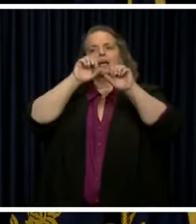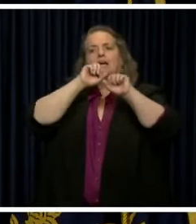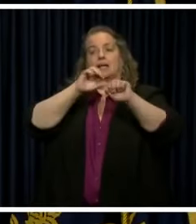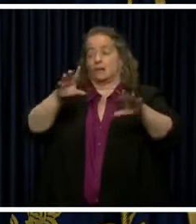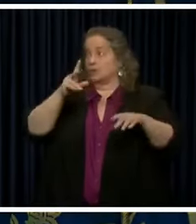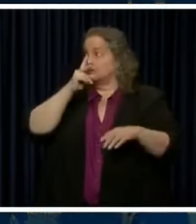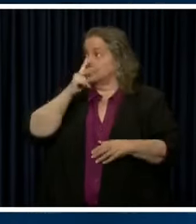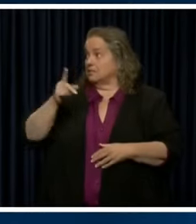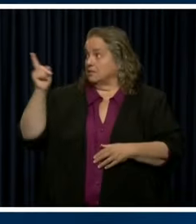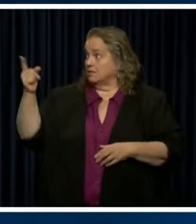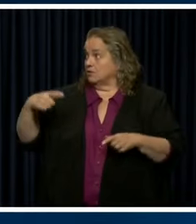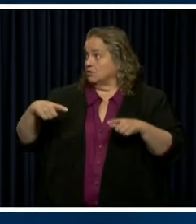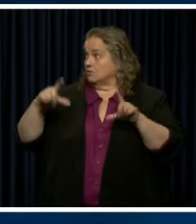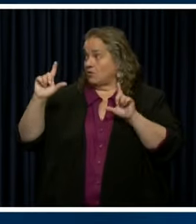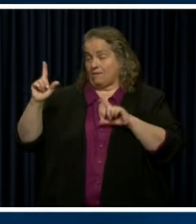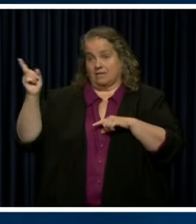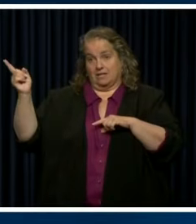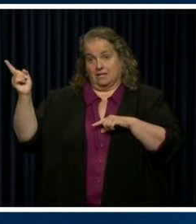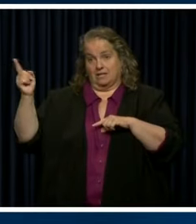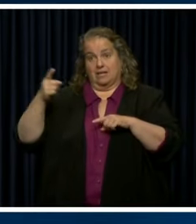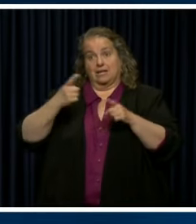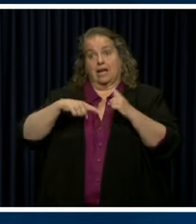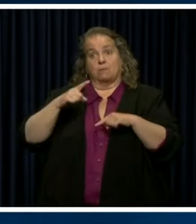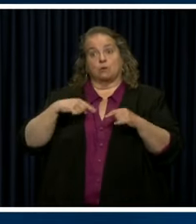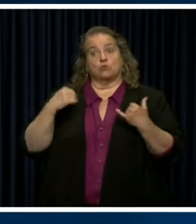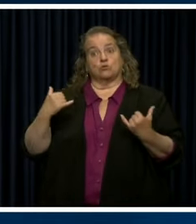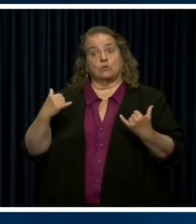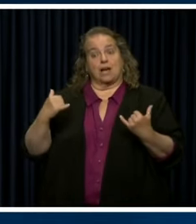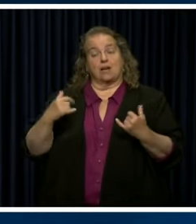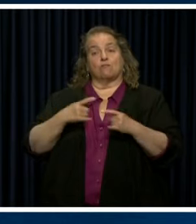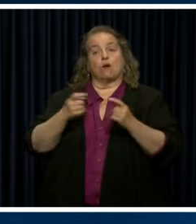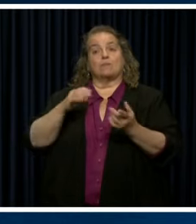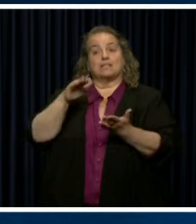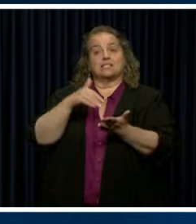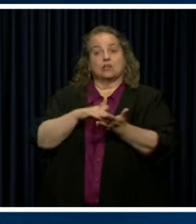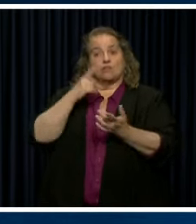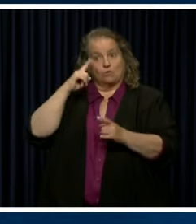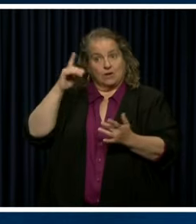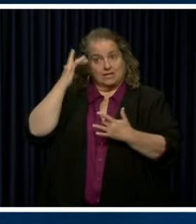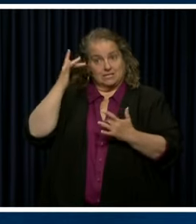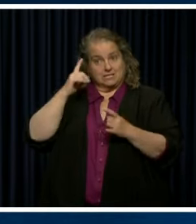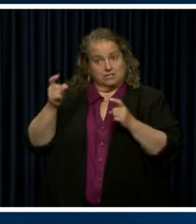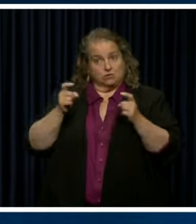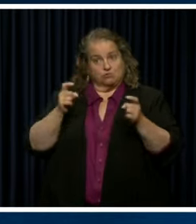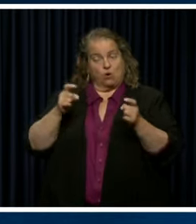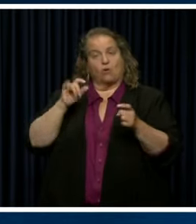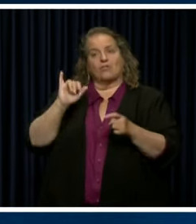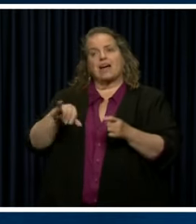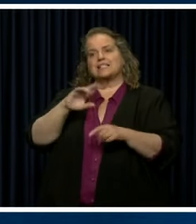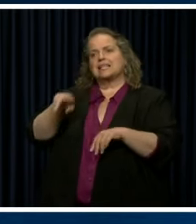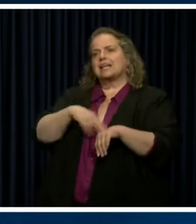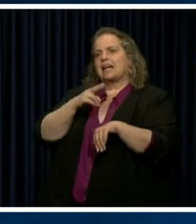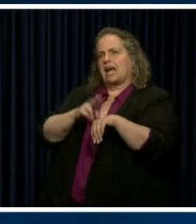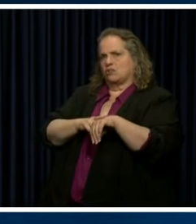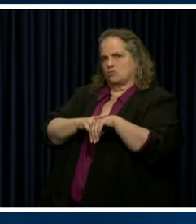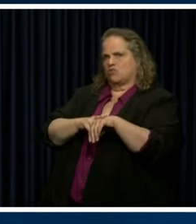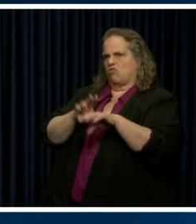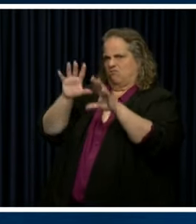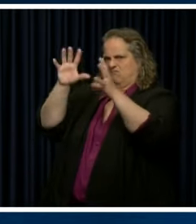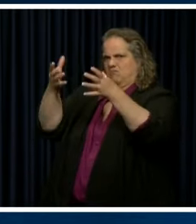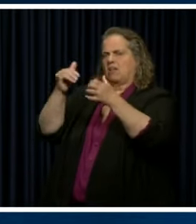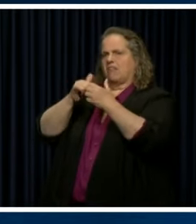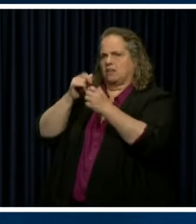this came out today from the Centers for Disease Control, which is the national body that is recognized as the expert for these